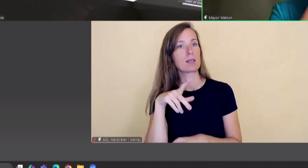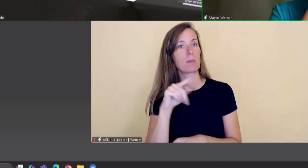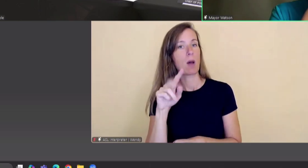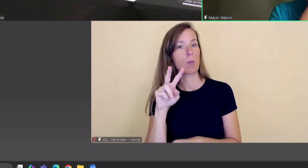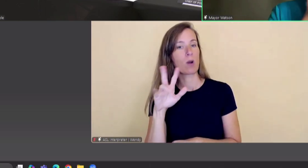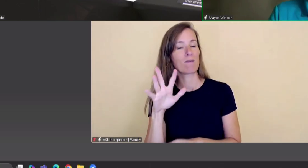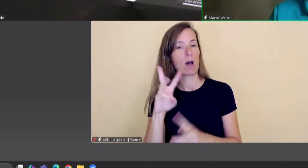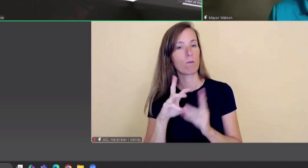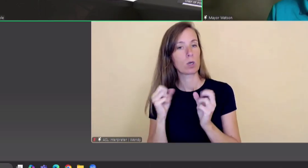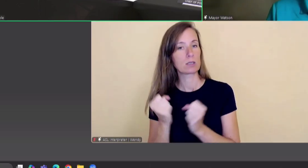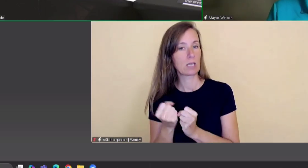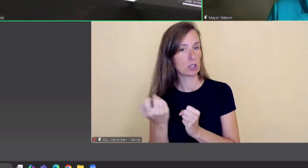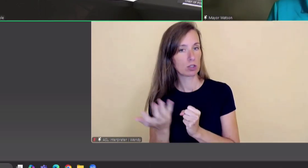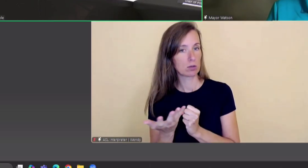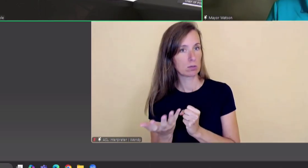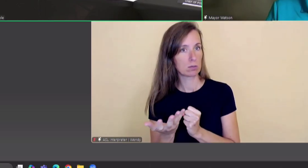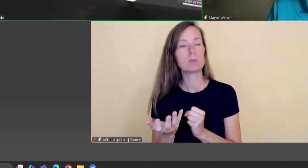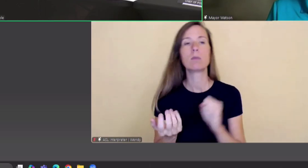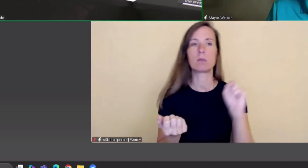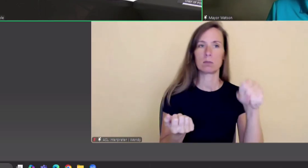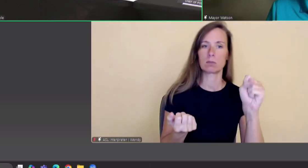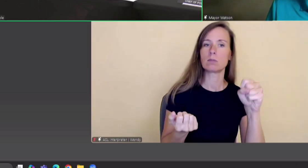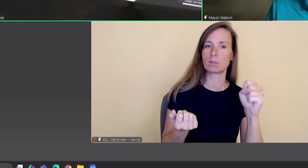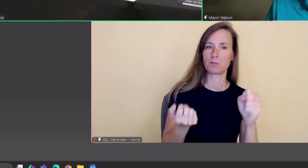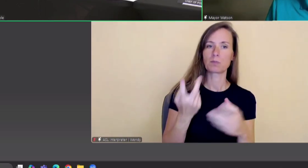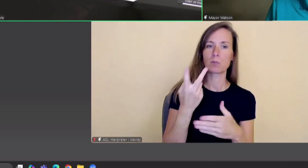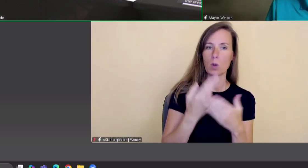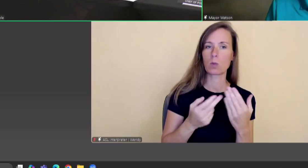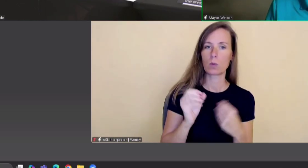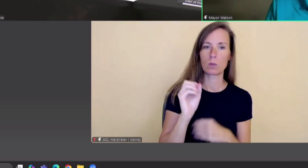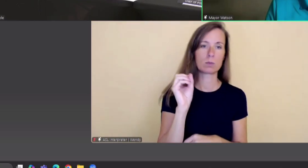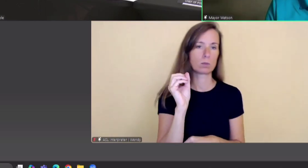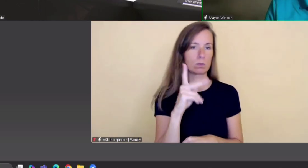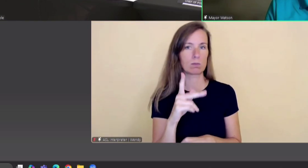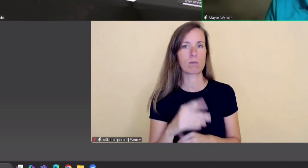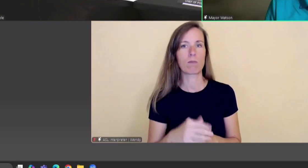think? Yeah, let's do both. Okay.